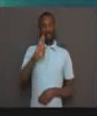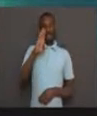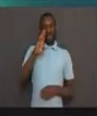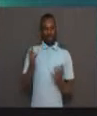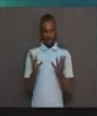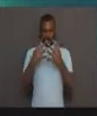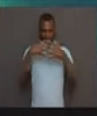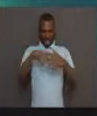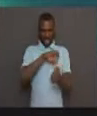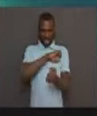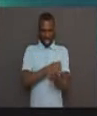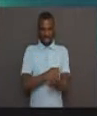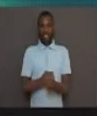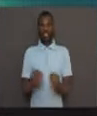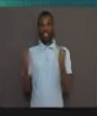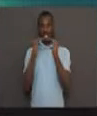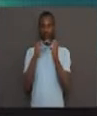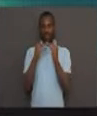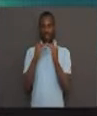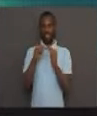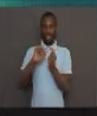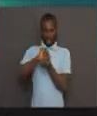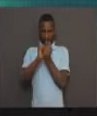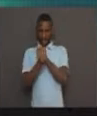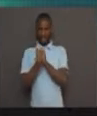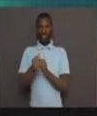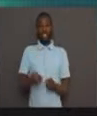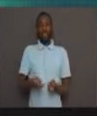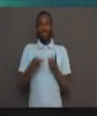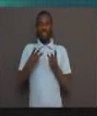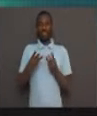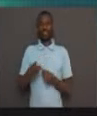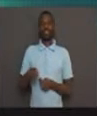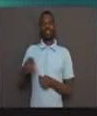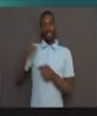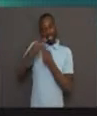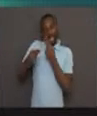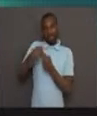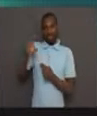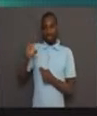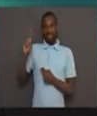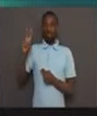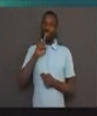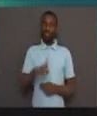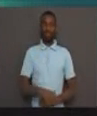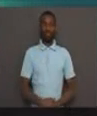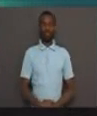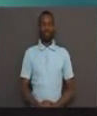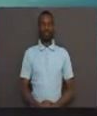binding energy equals the mass deficit times c squared.